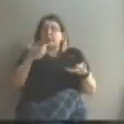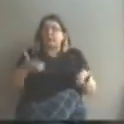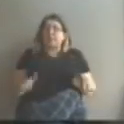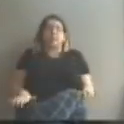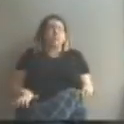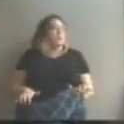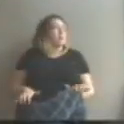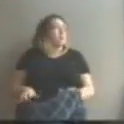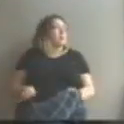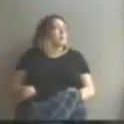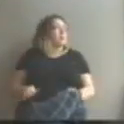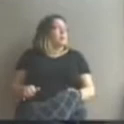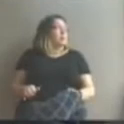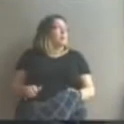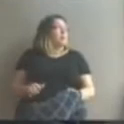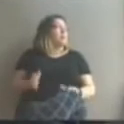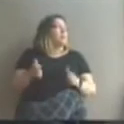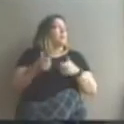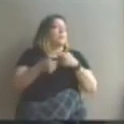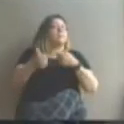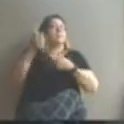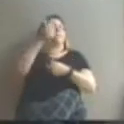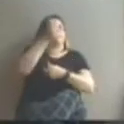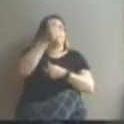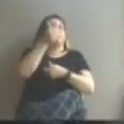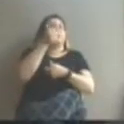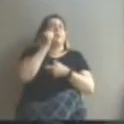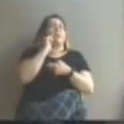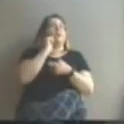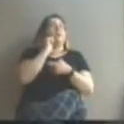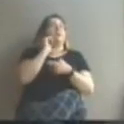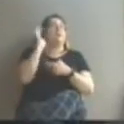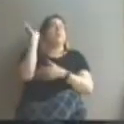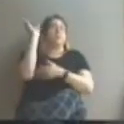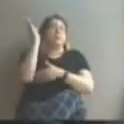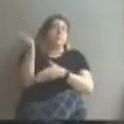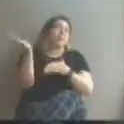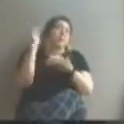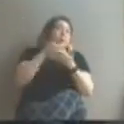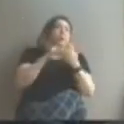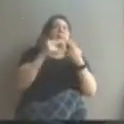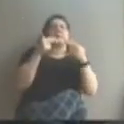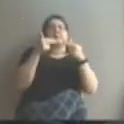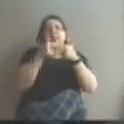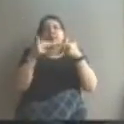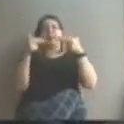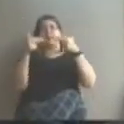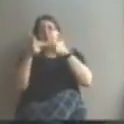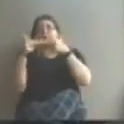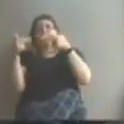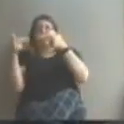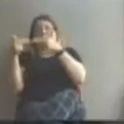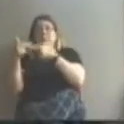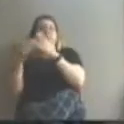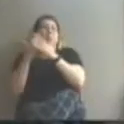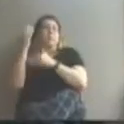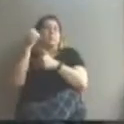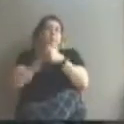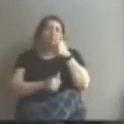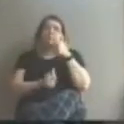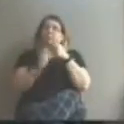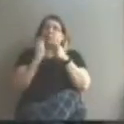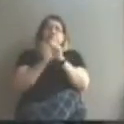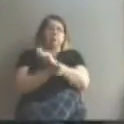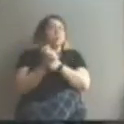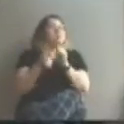have the administration go through another PowerPoint presentation and go slide by slide through every single change. What I'd